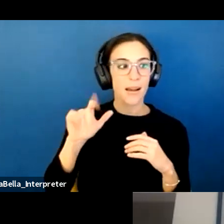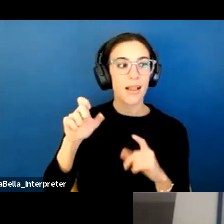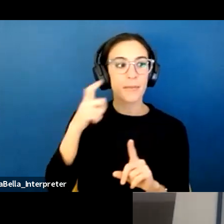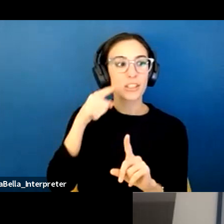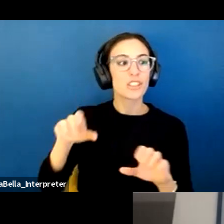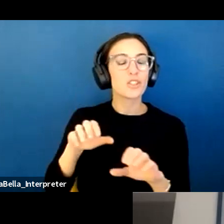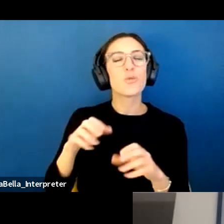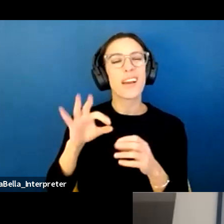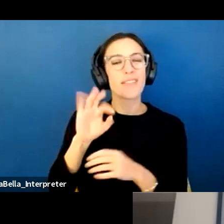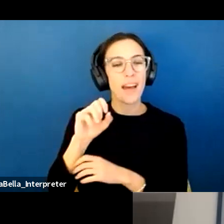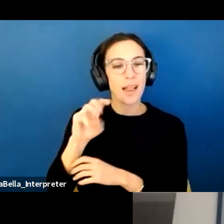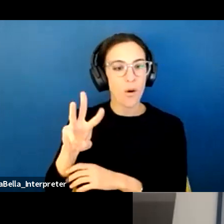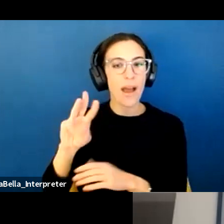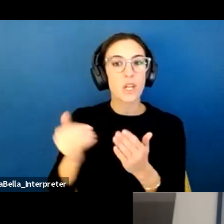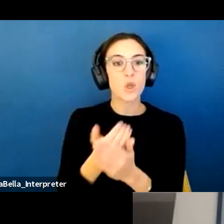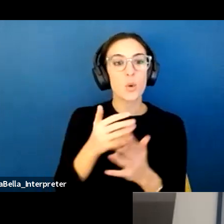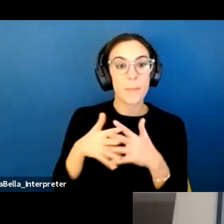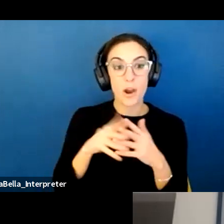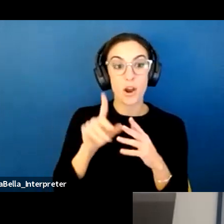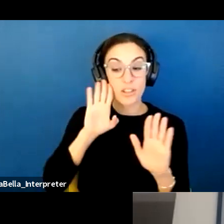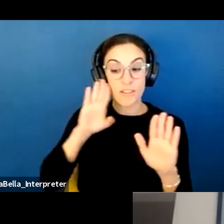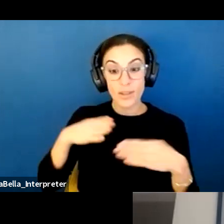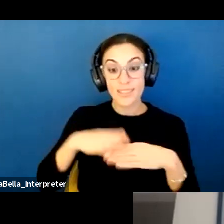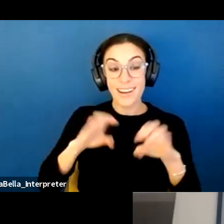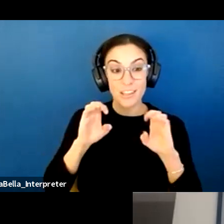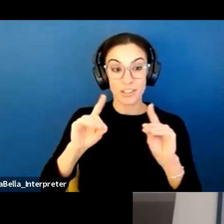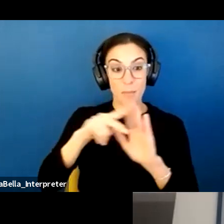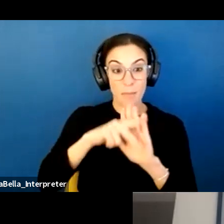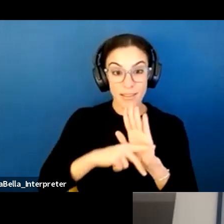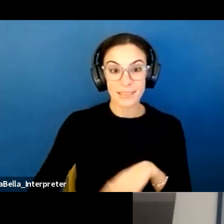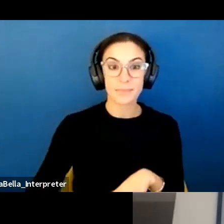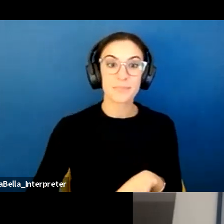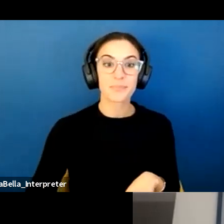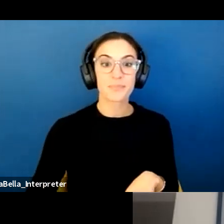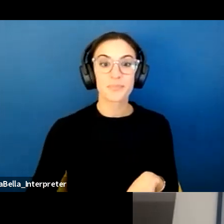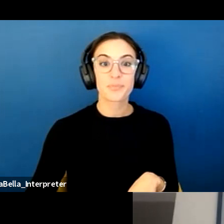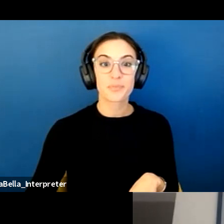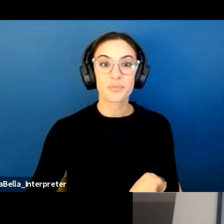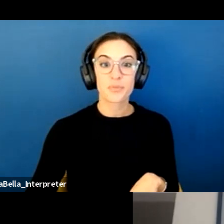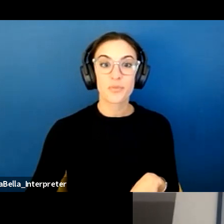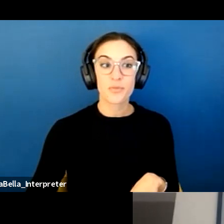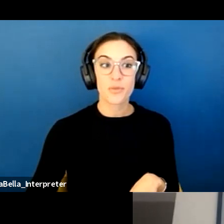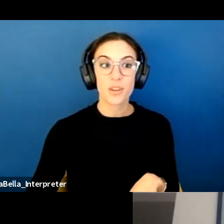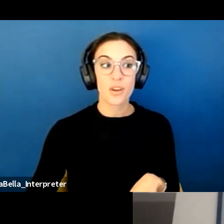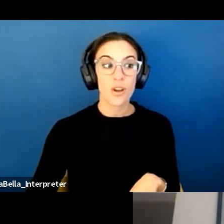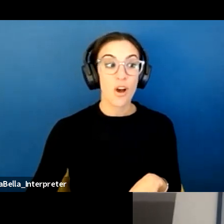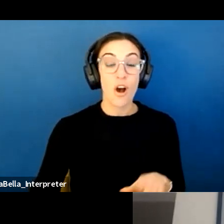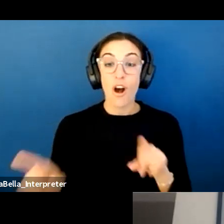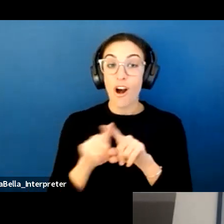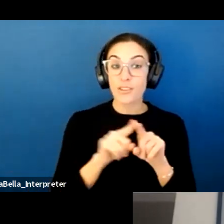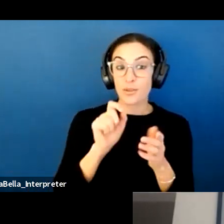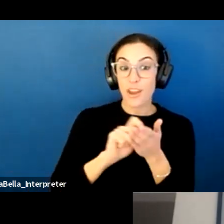New America where she focuses on educational policy. She is also the author of a recent book called What